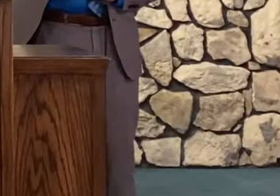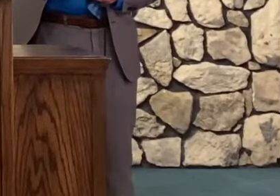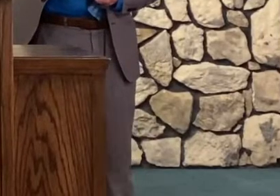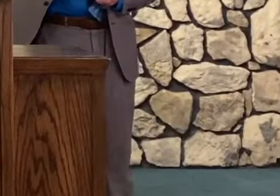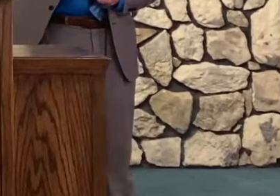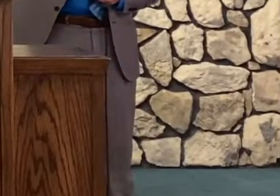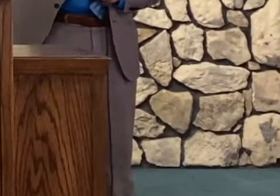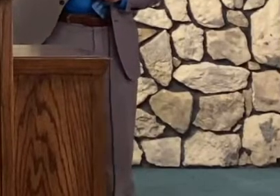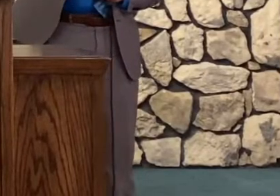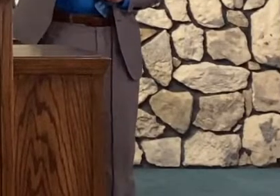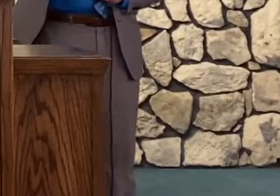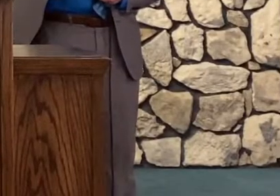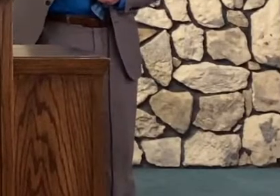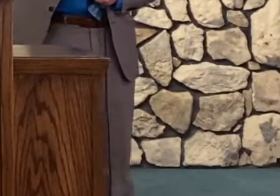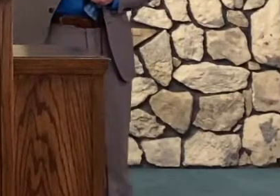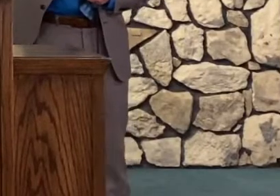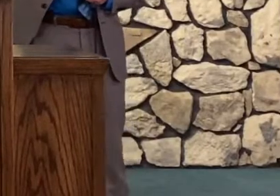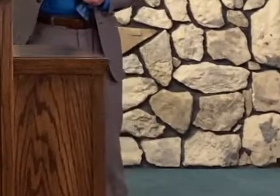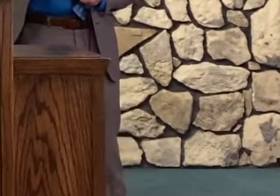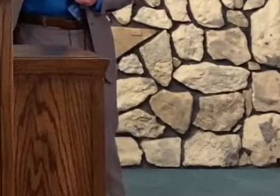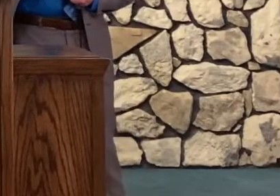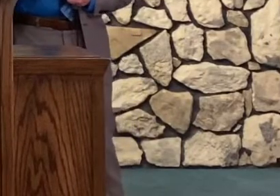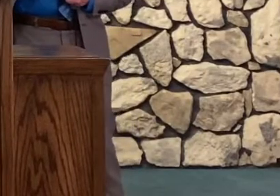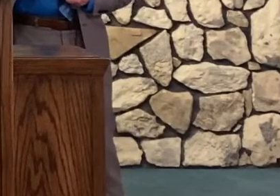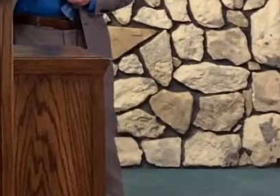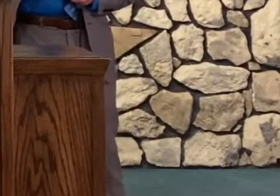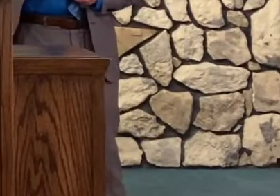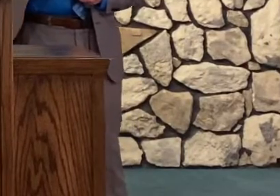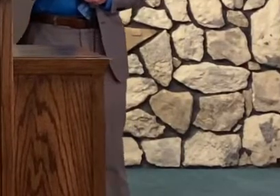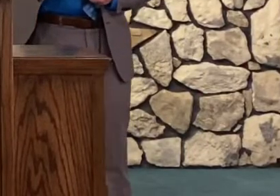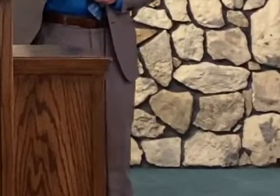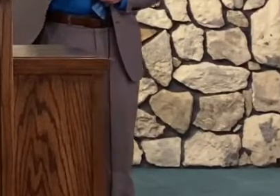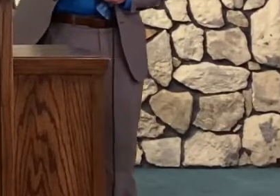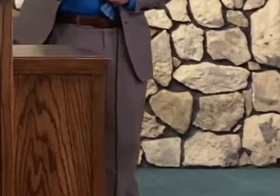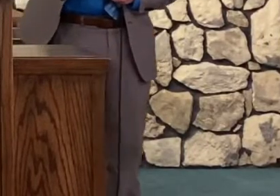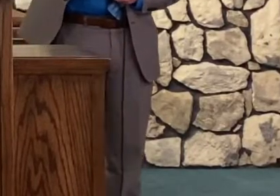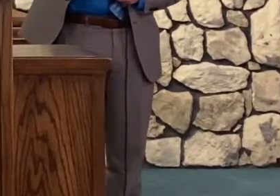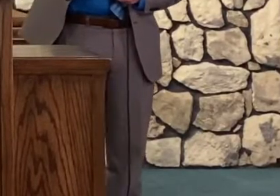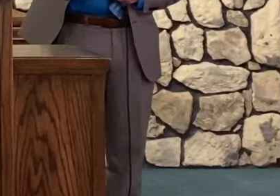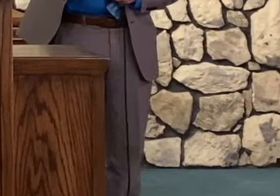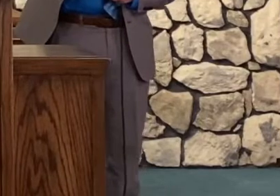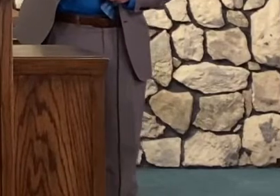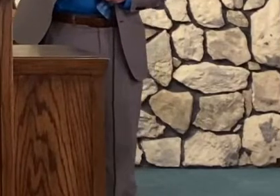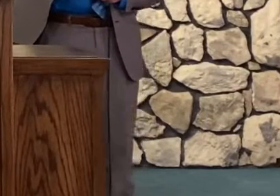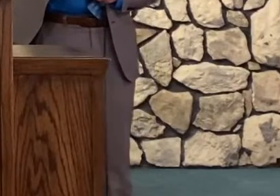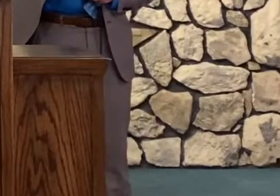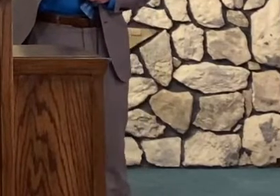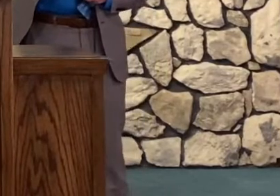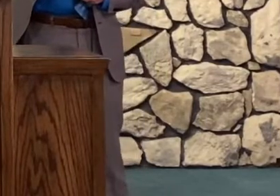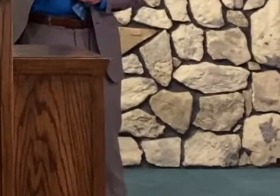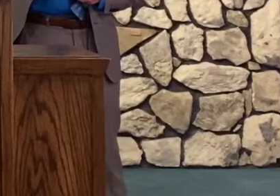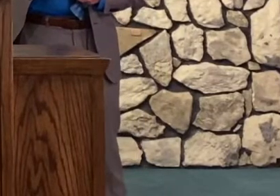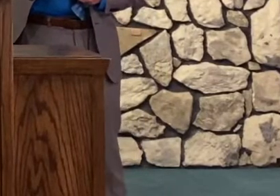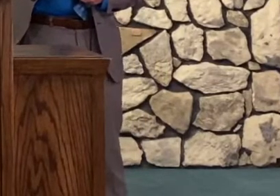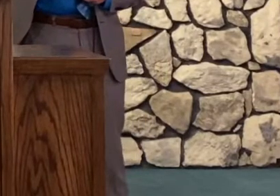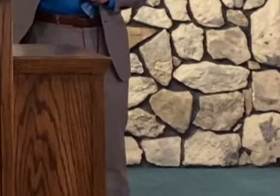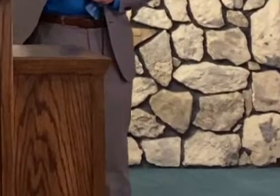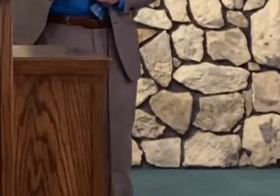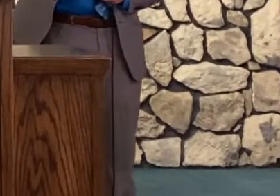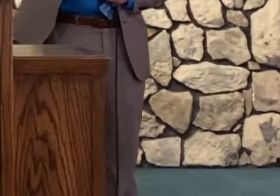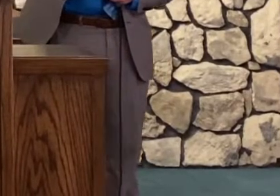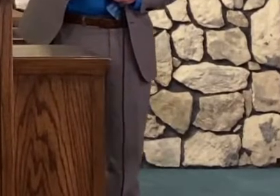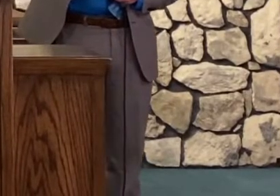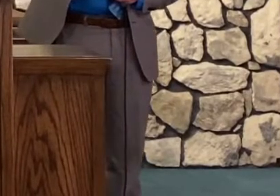empty void hole that has been on the inside of you. And so